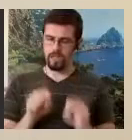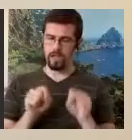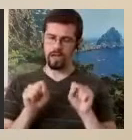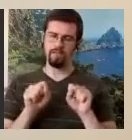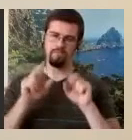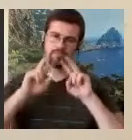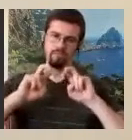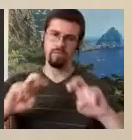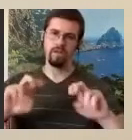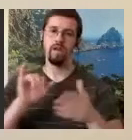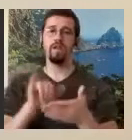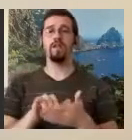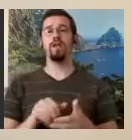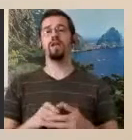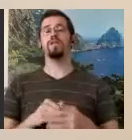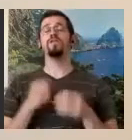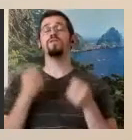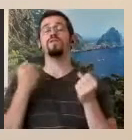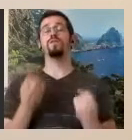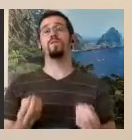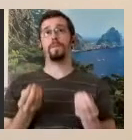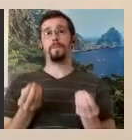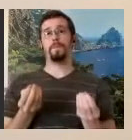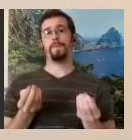Okay, so